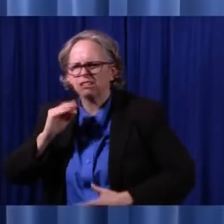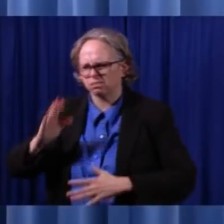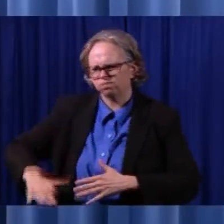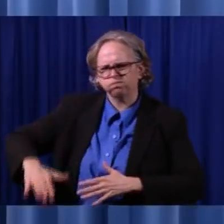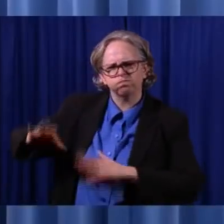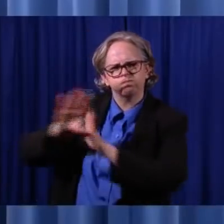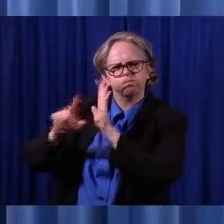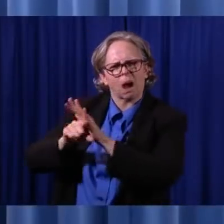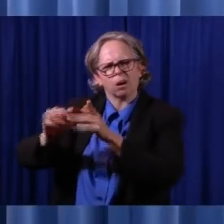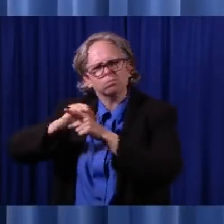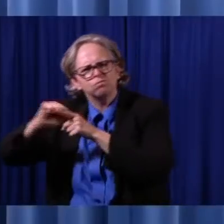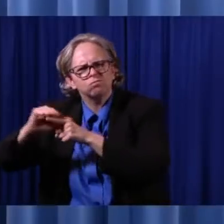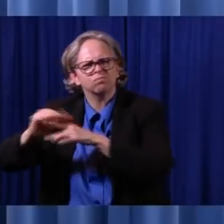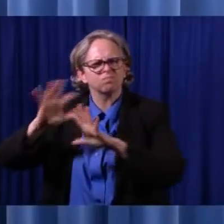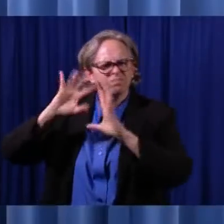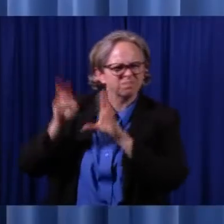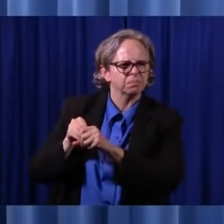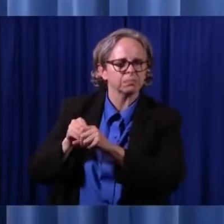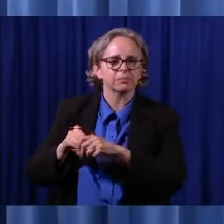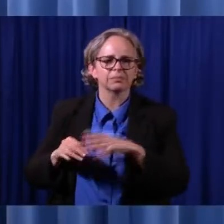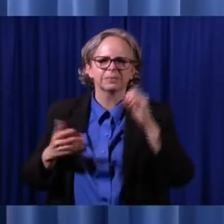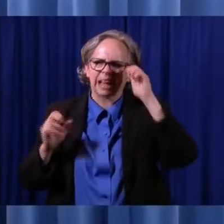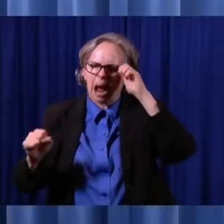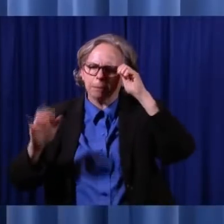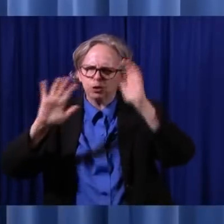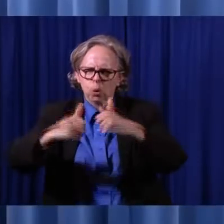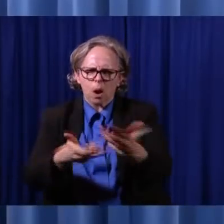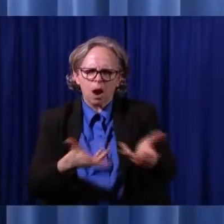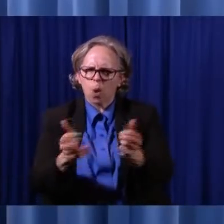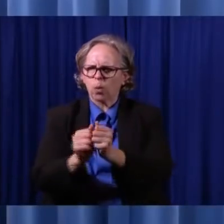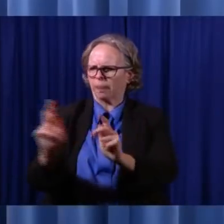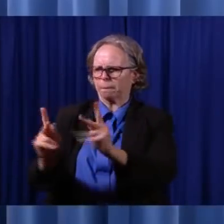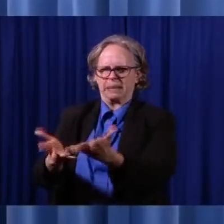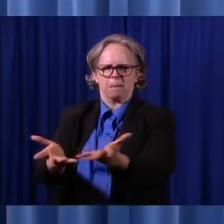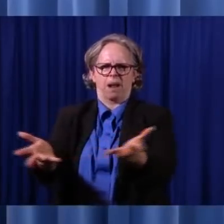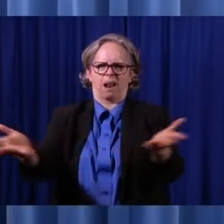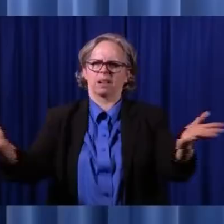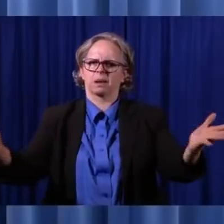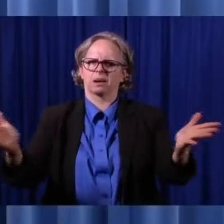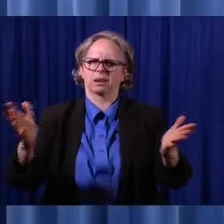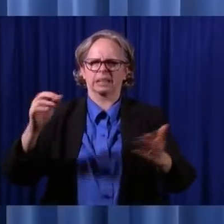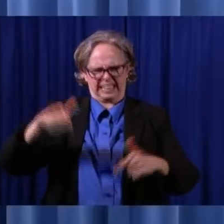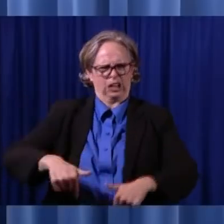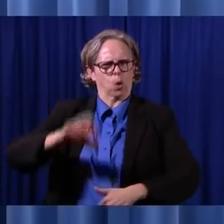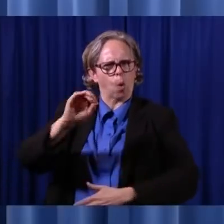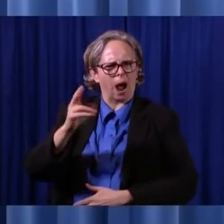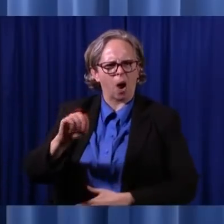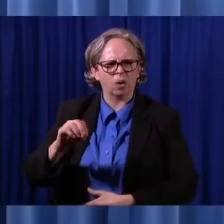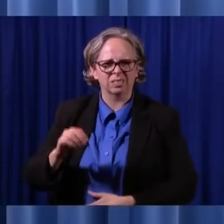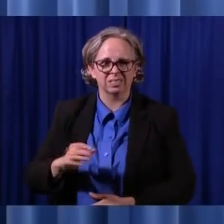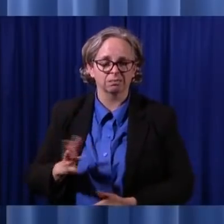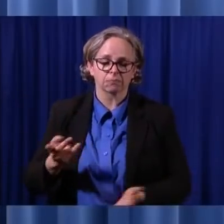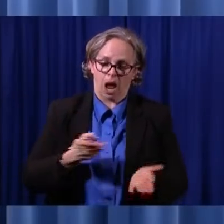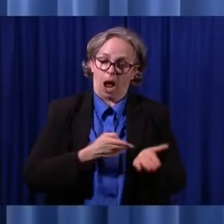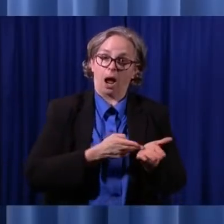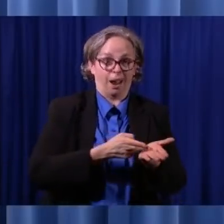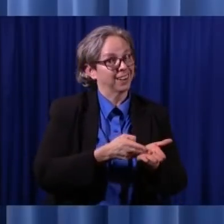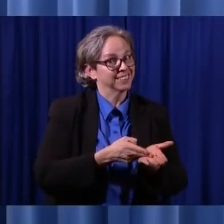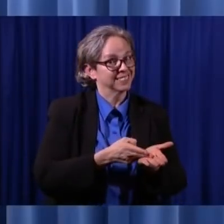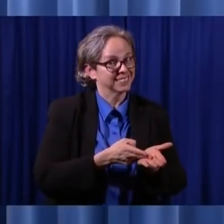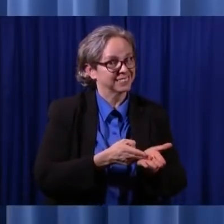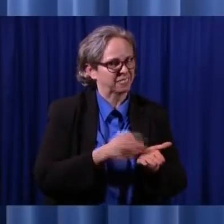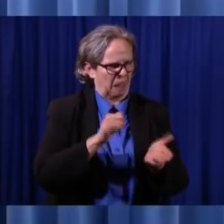to talk to the people of the state of Ohio in a candid way about health